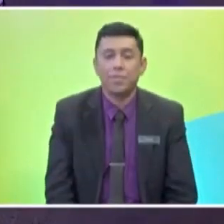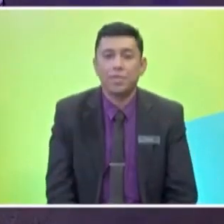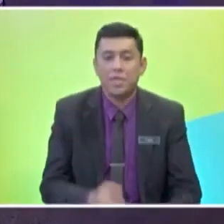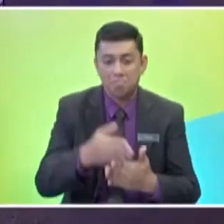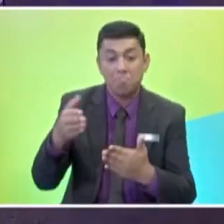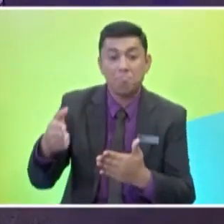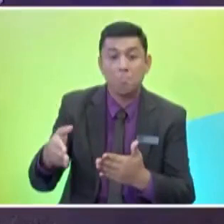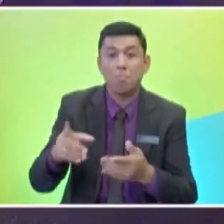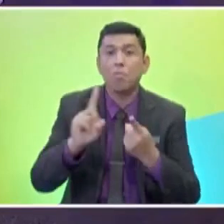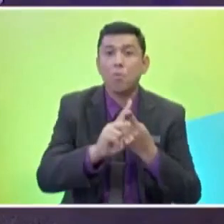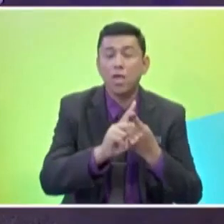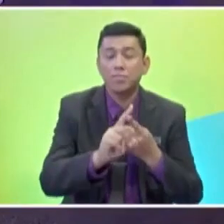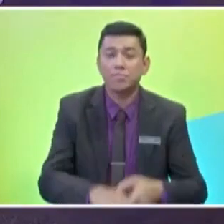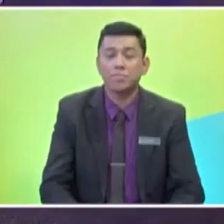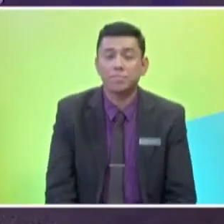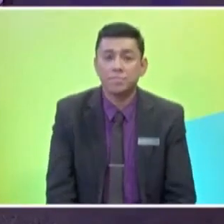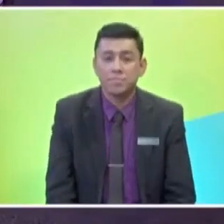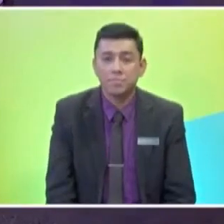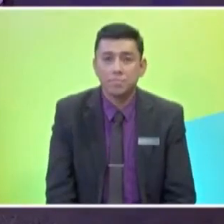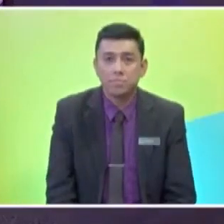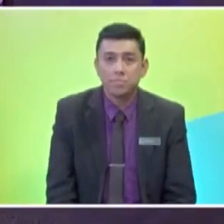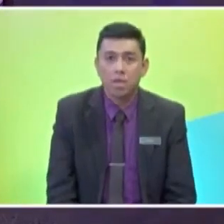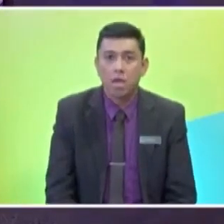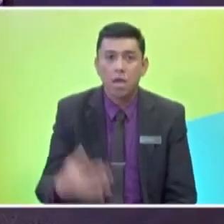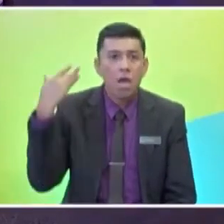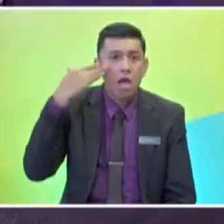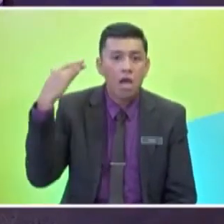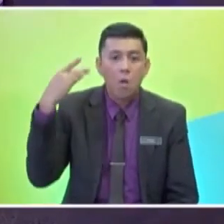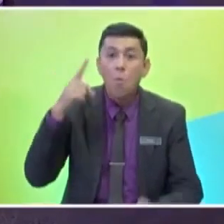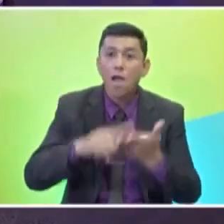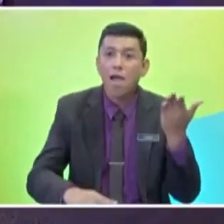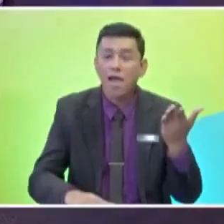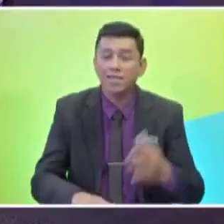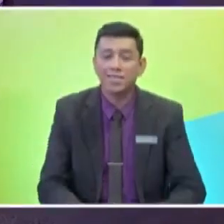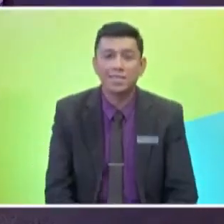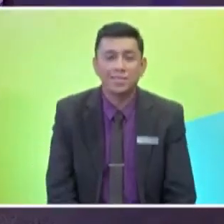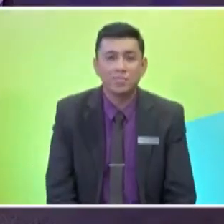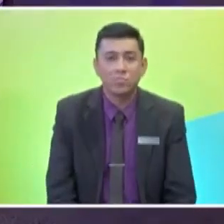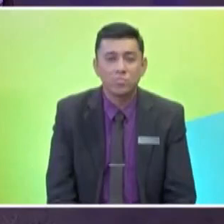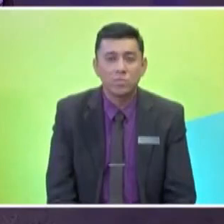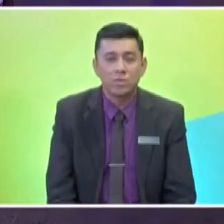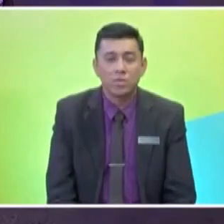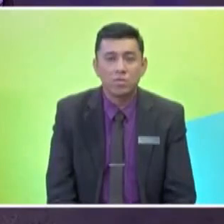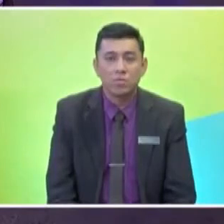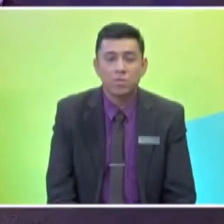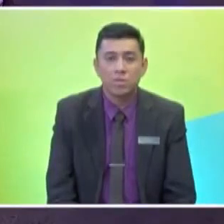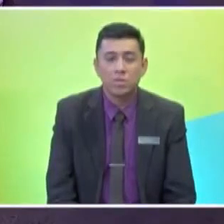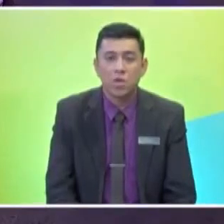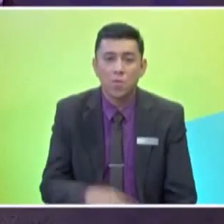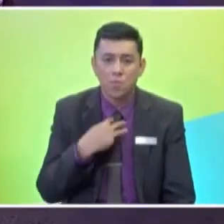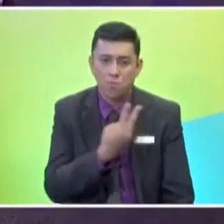one. Oops, sorry. Okay. What sound is that? We